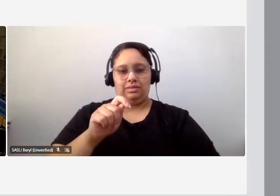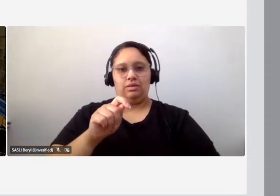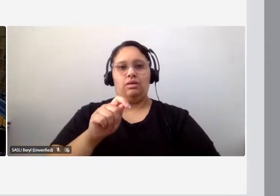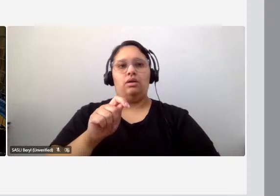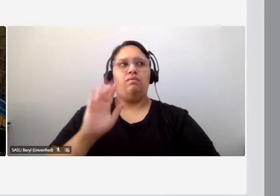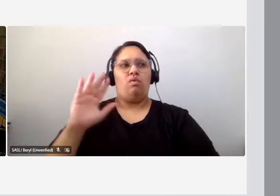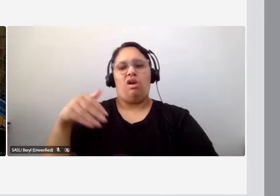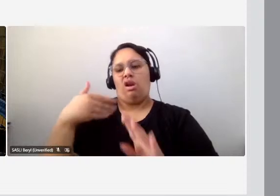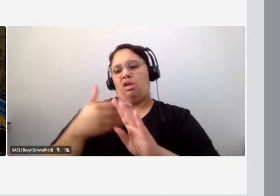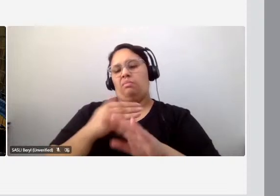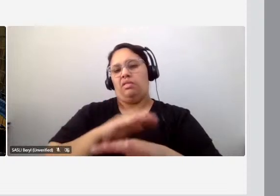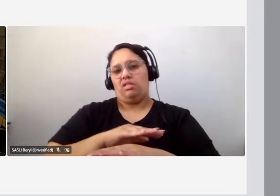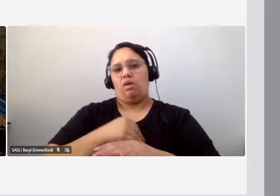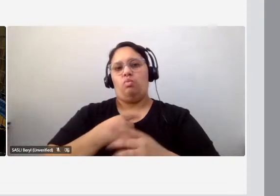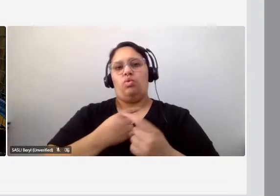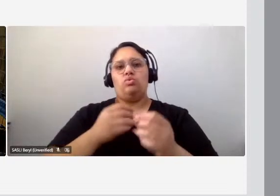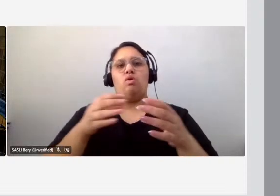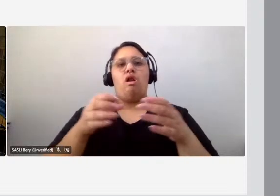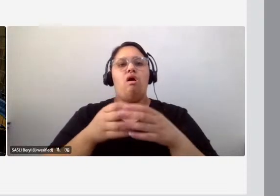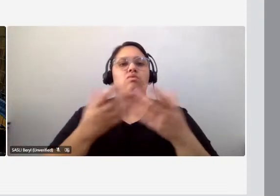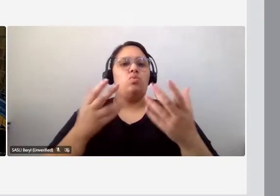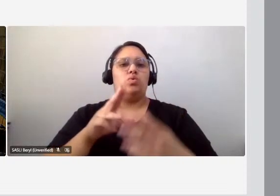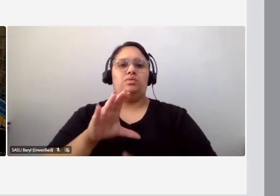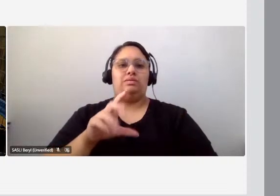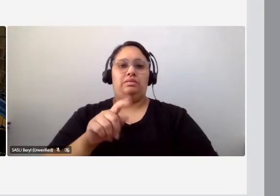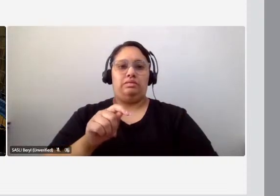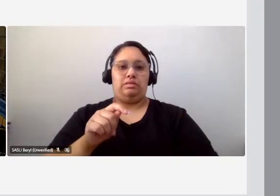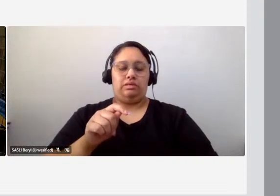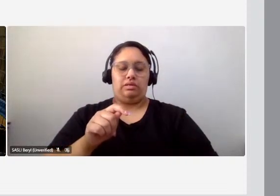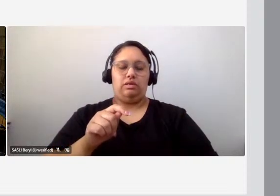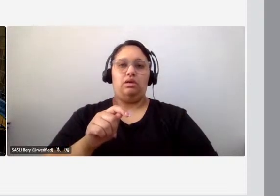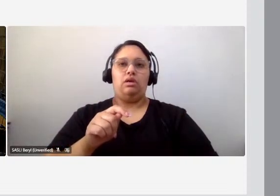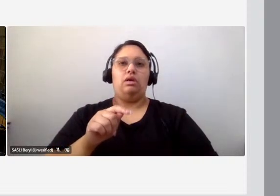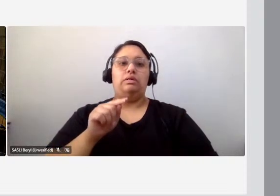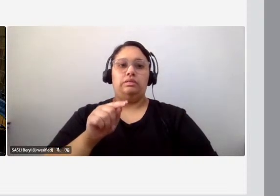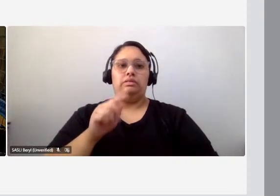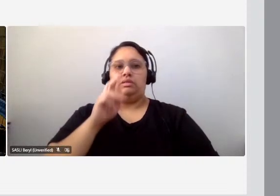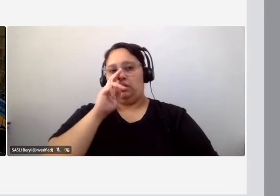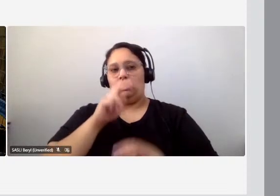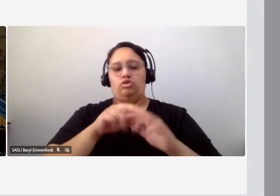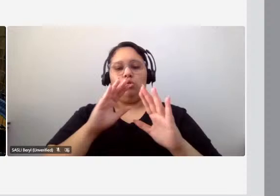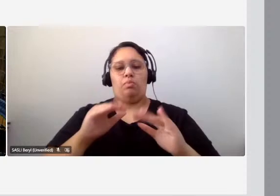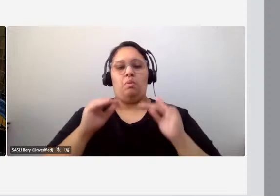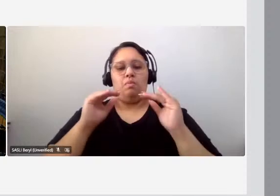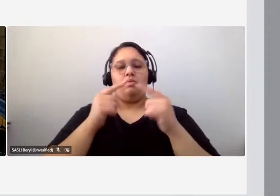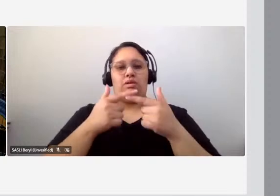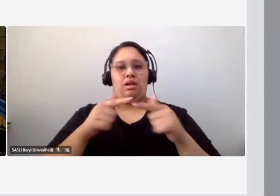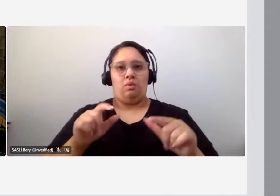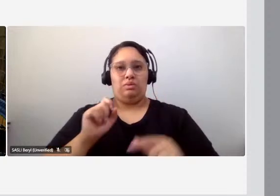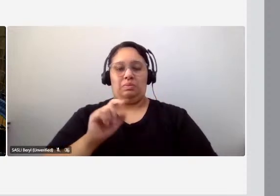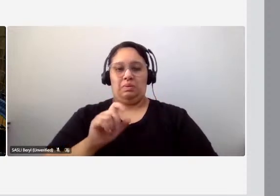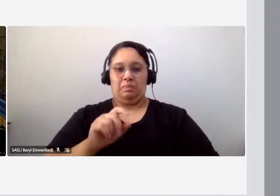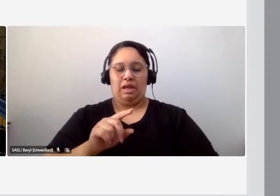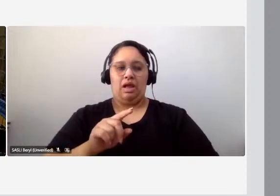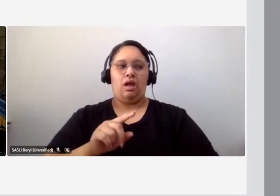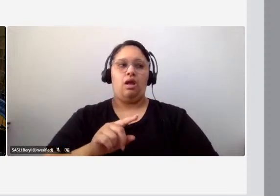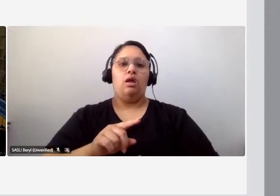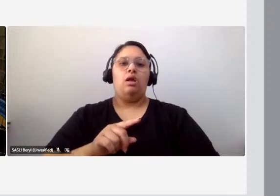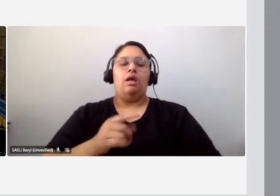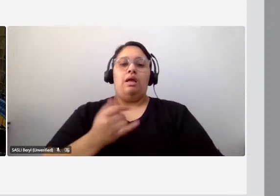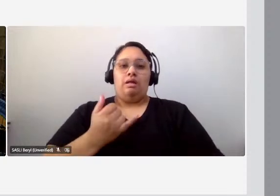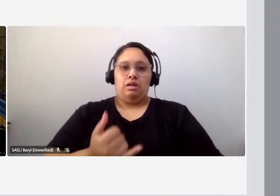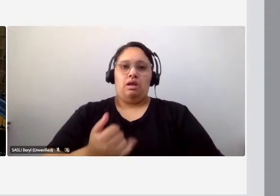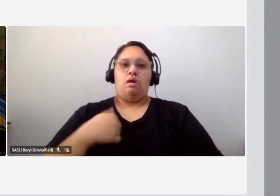some time, we ran classes at UCT to try and promote this language. And we